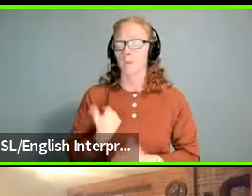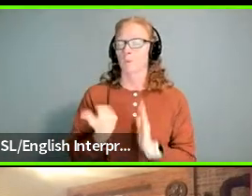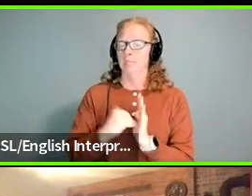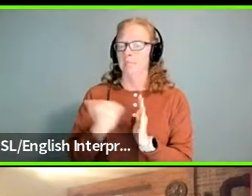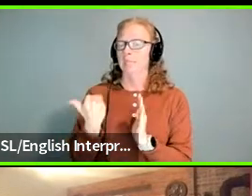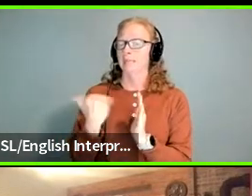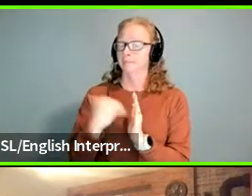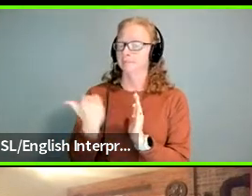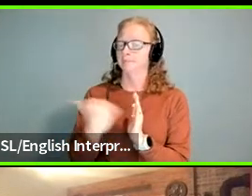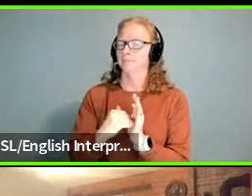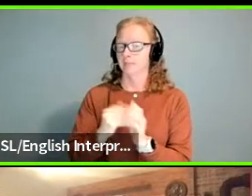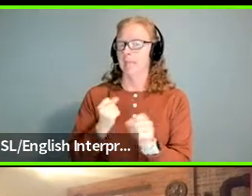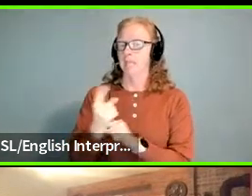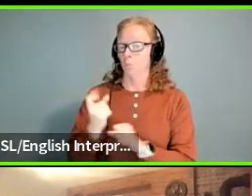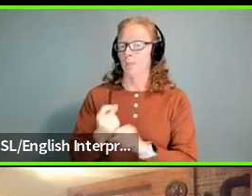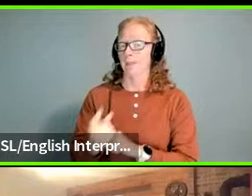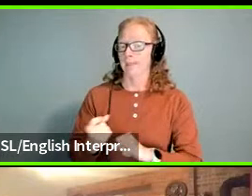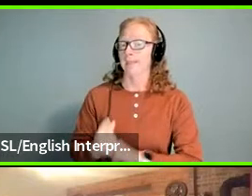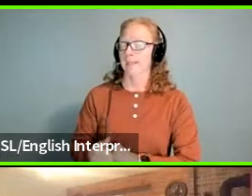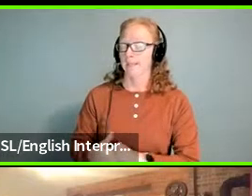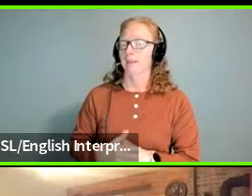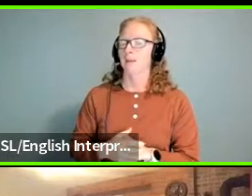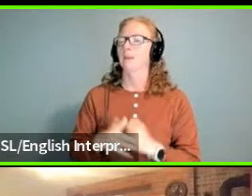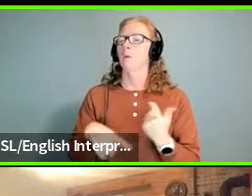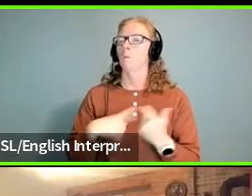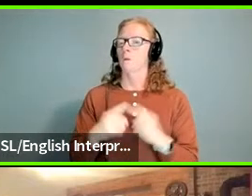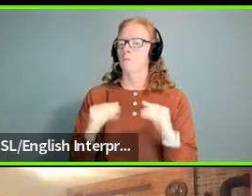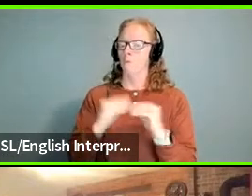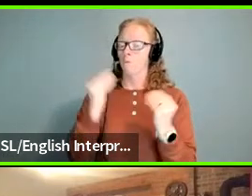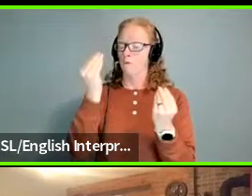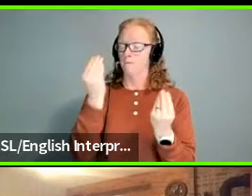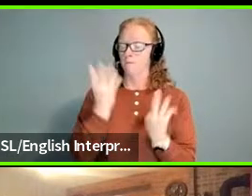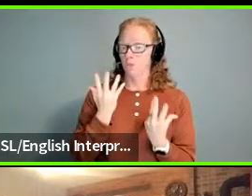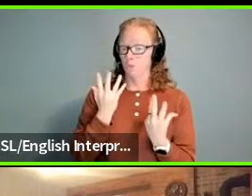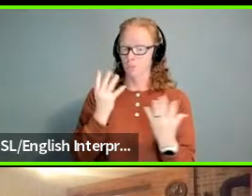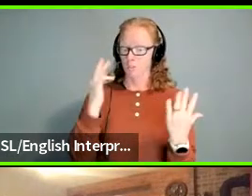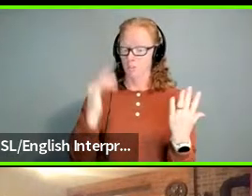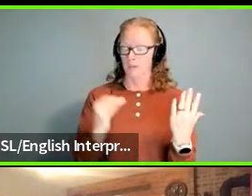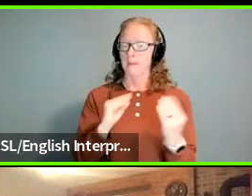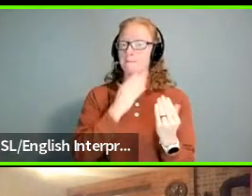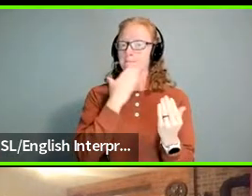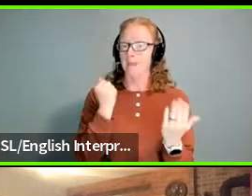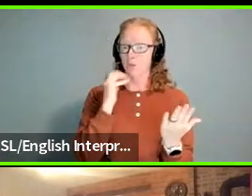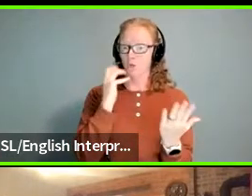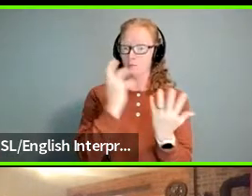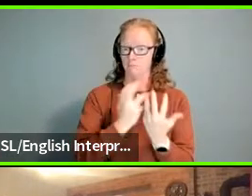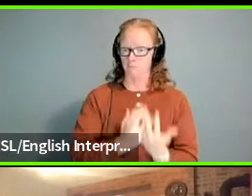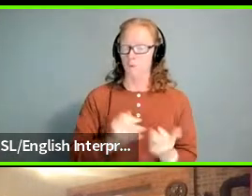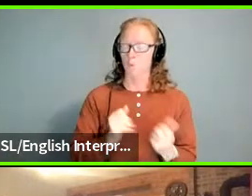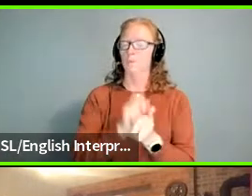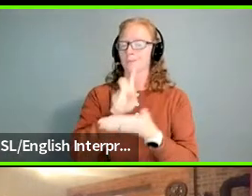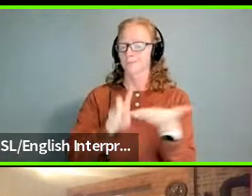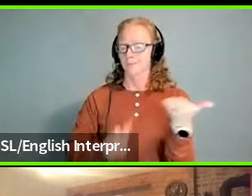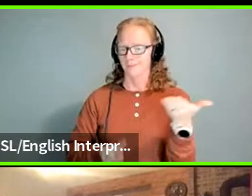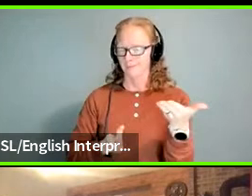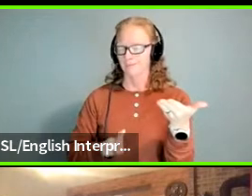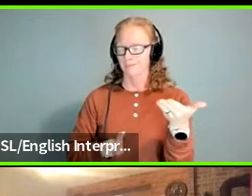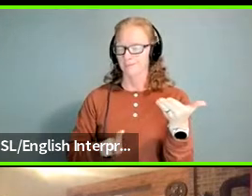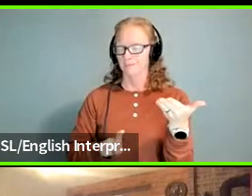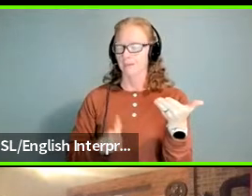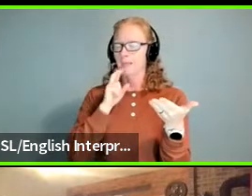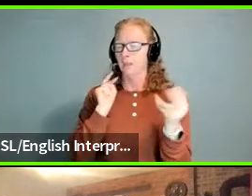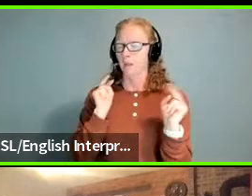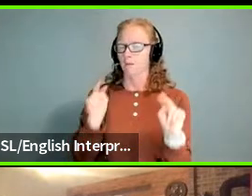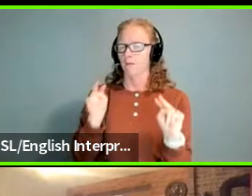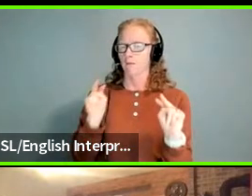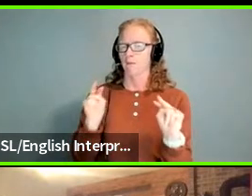this annually as we get more information and better information with the design, and keeping an eye on